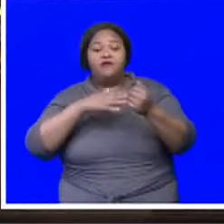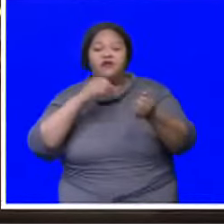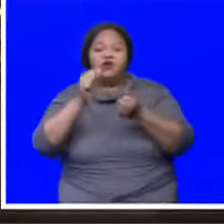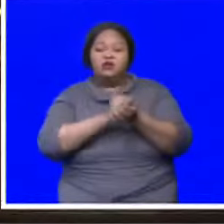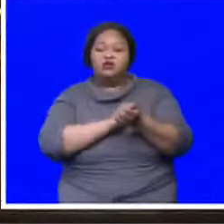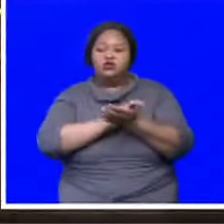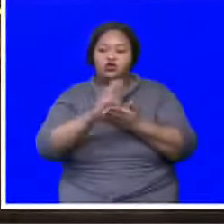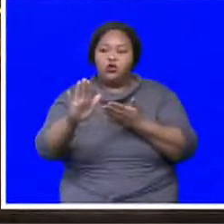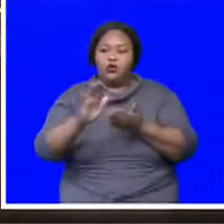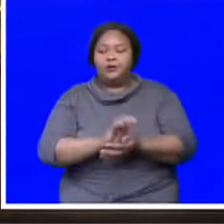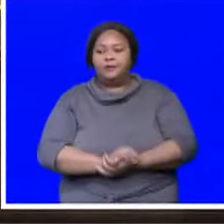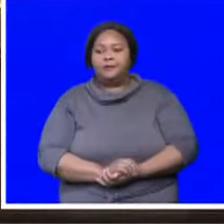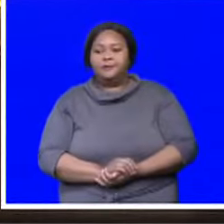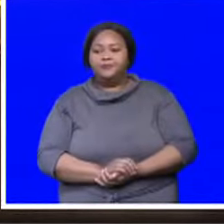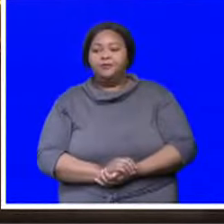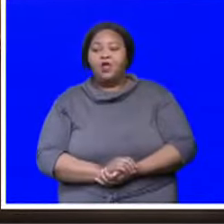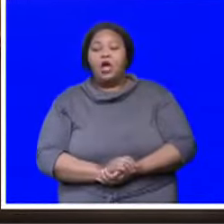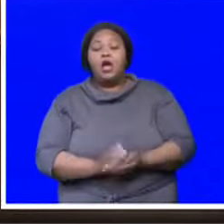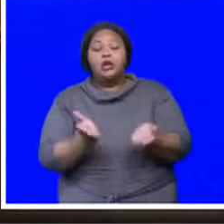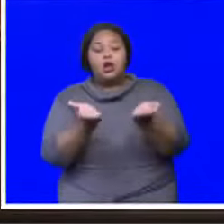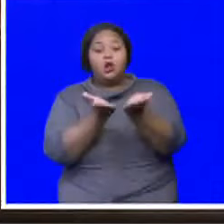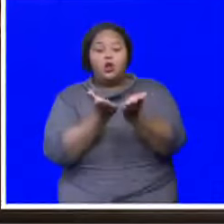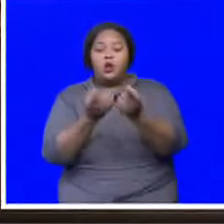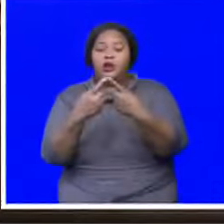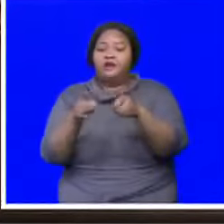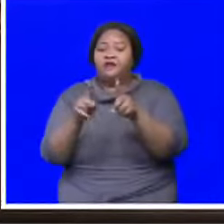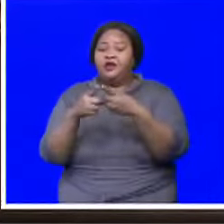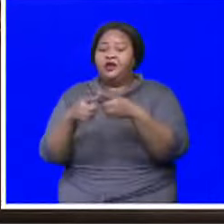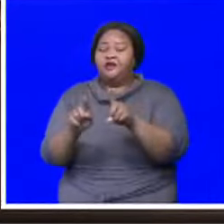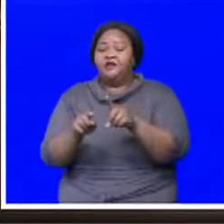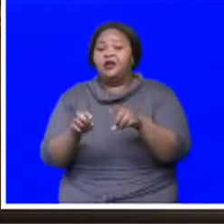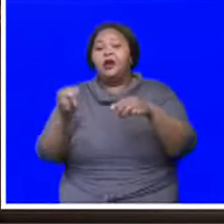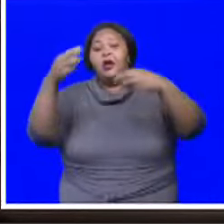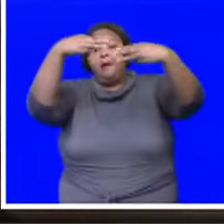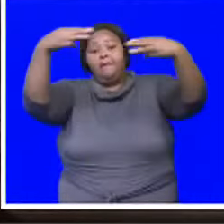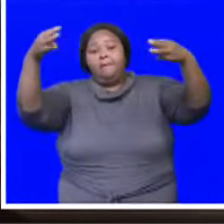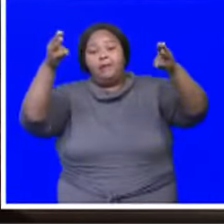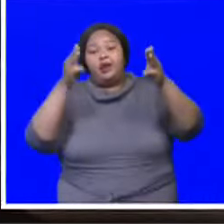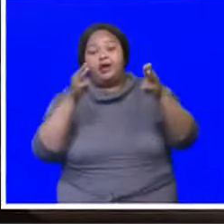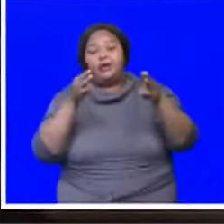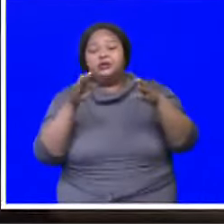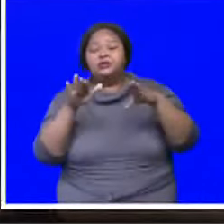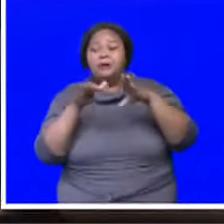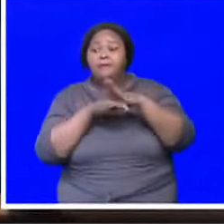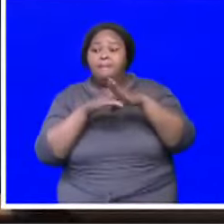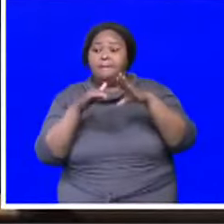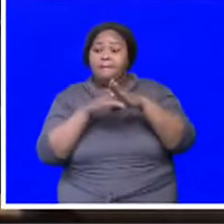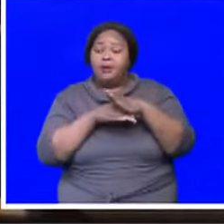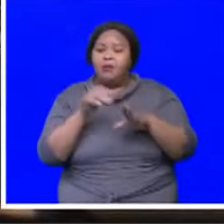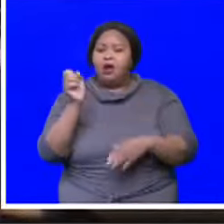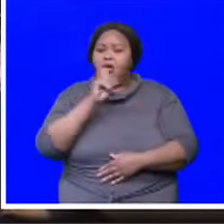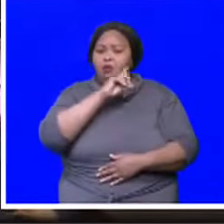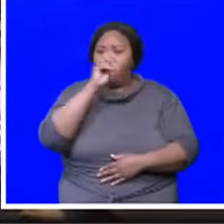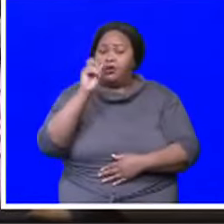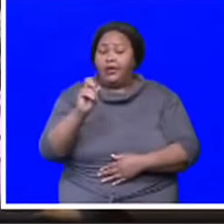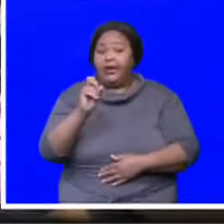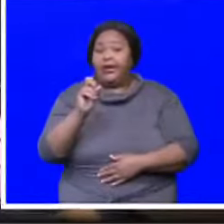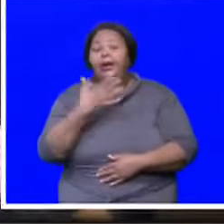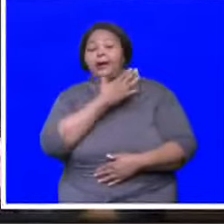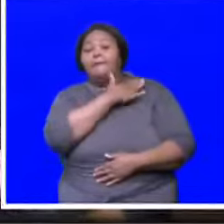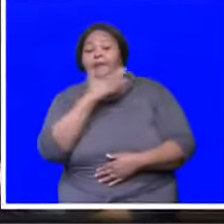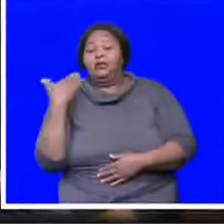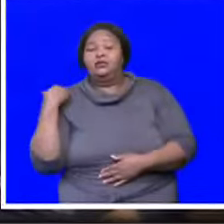of the education centers. Members of Parliament have since moved a motion calling on the Minister of Education